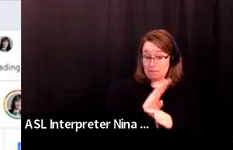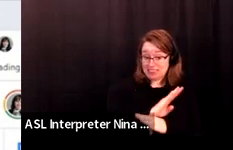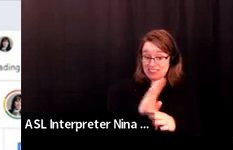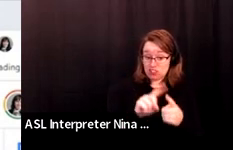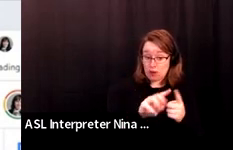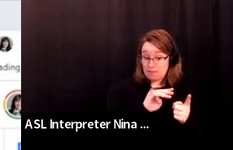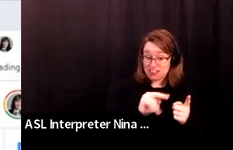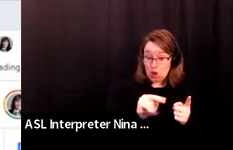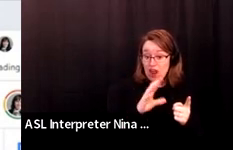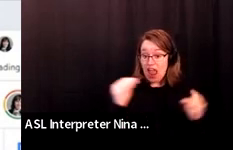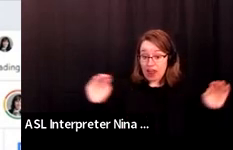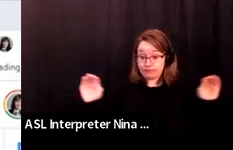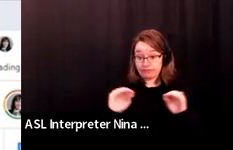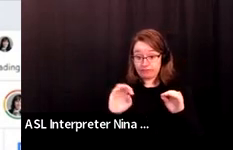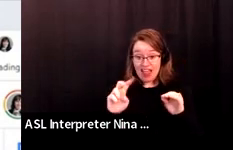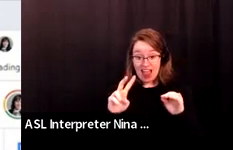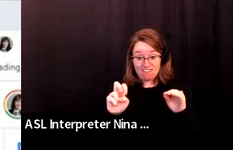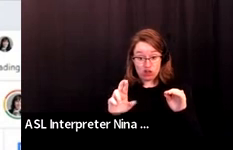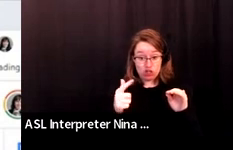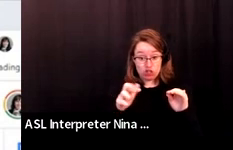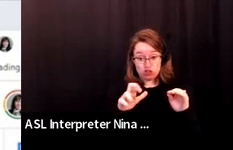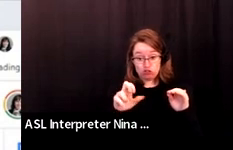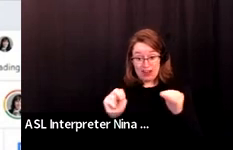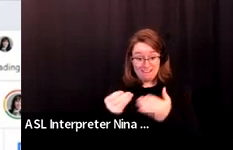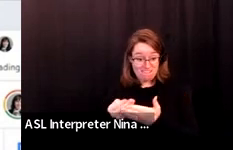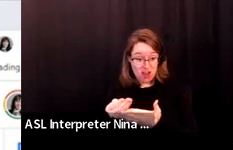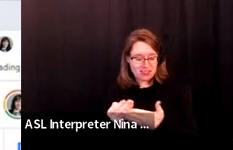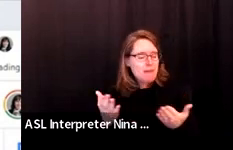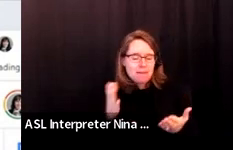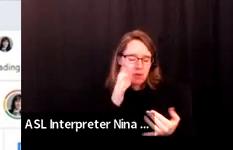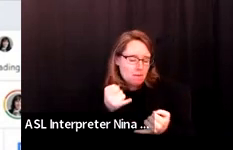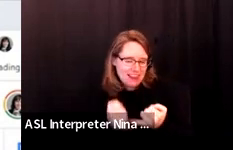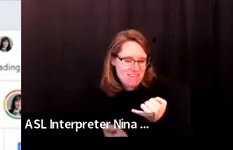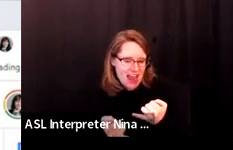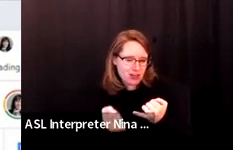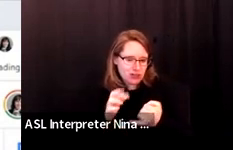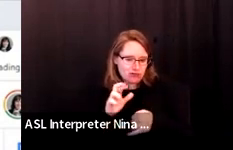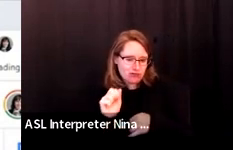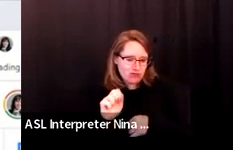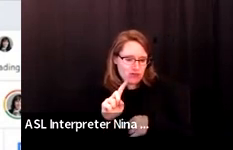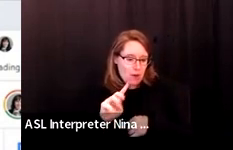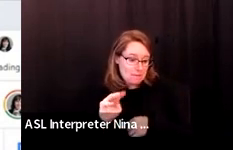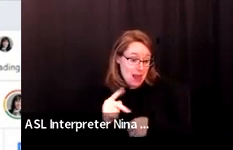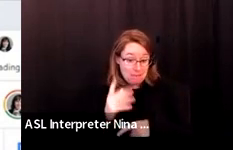state? I mean, it may not make the final cut list, but at least it seems like it's a relevant topic